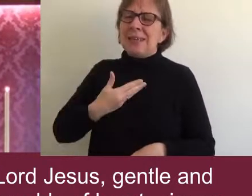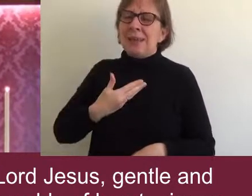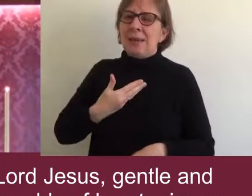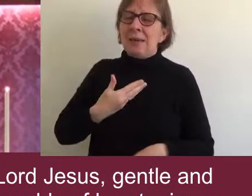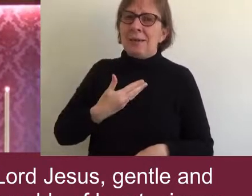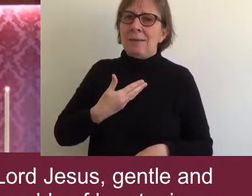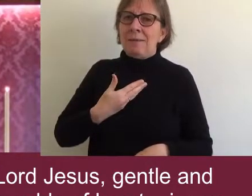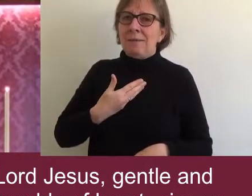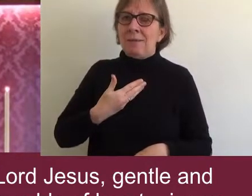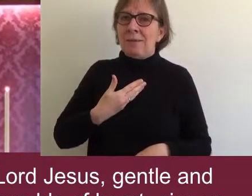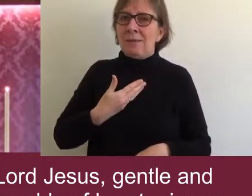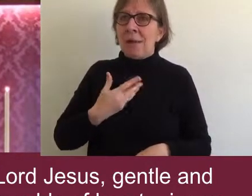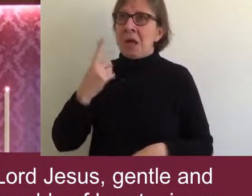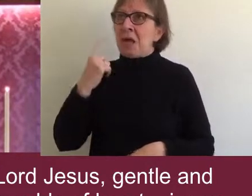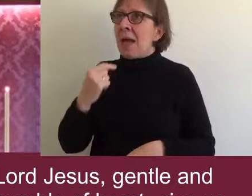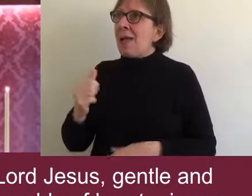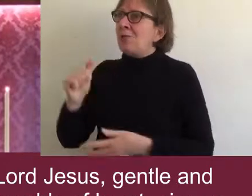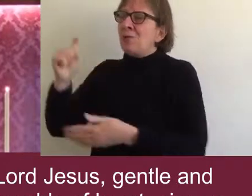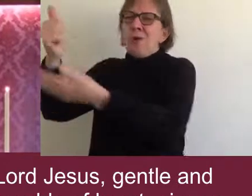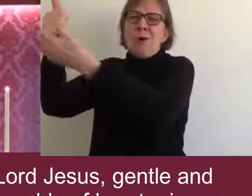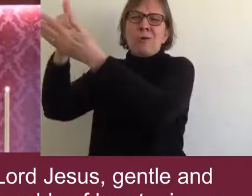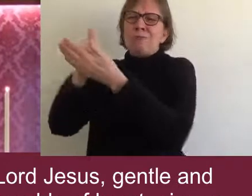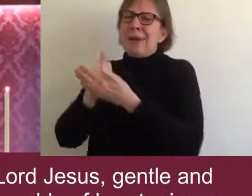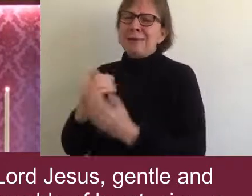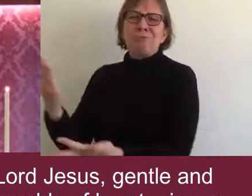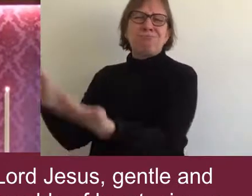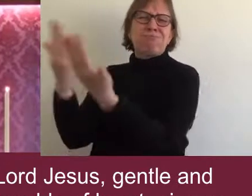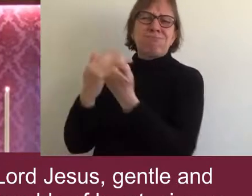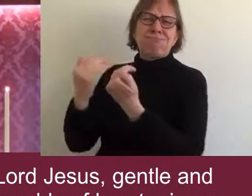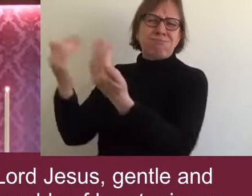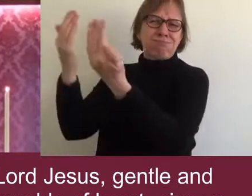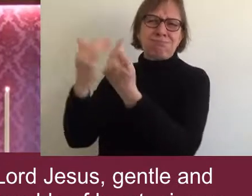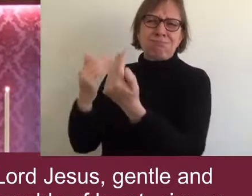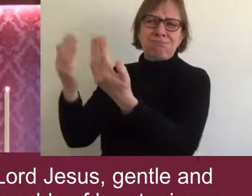the unexpectedness of your grace.